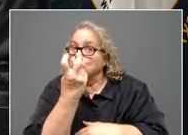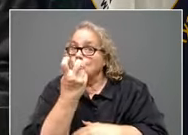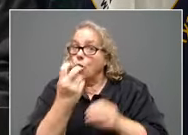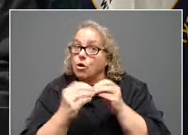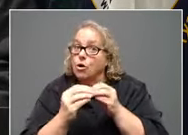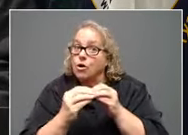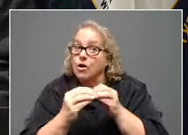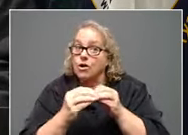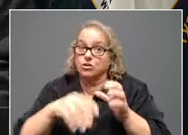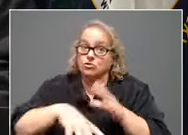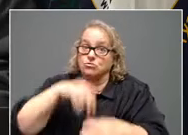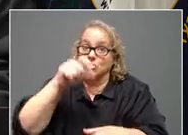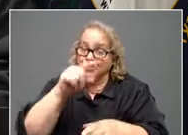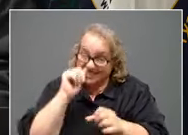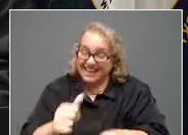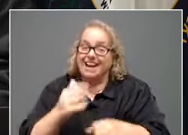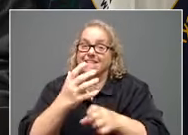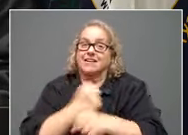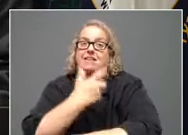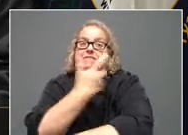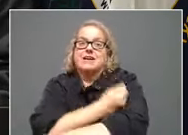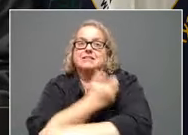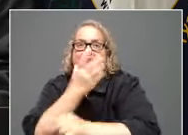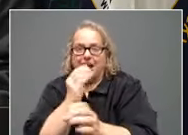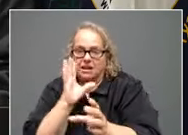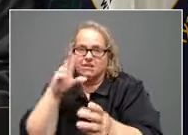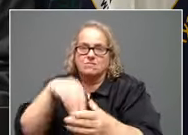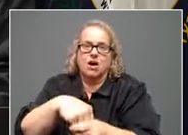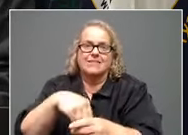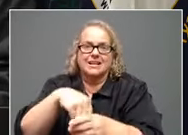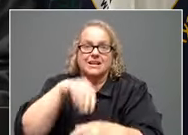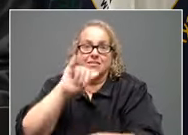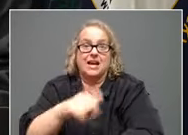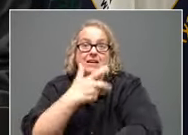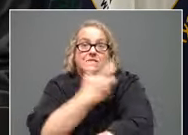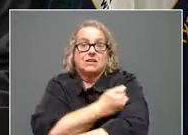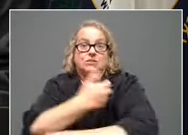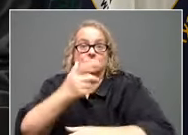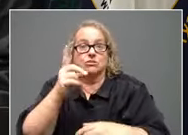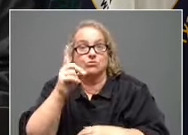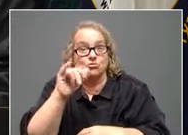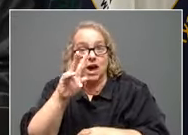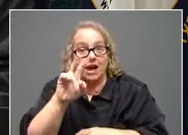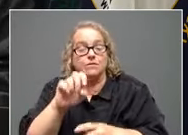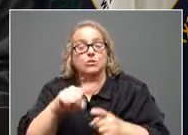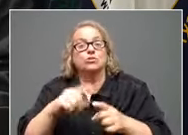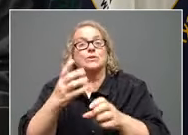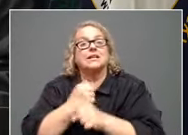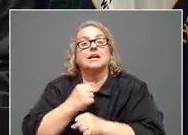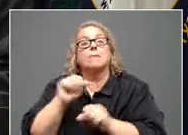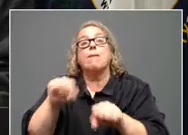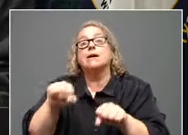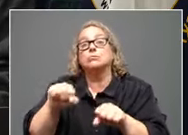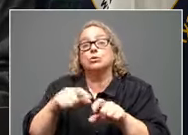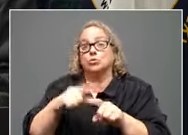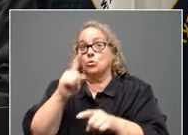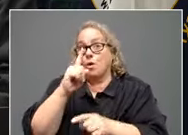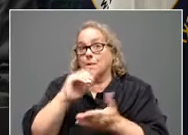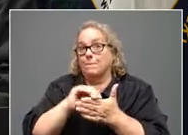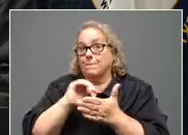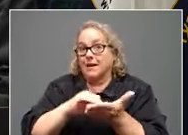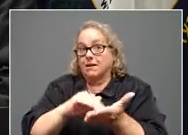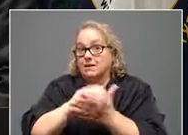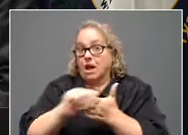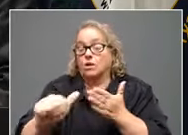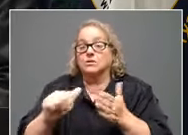You can get vaccinated and participate in this vaccination drive, in the shot at a million, in the shot at free education.